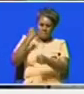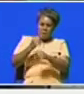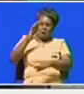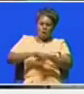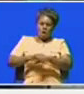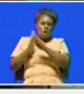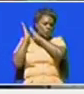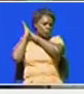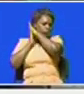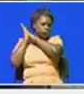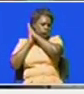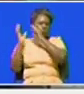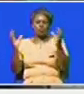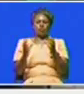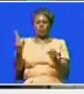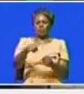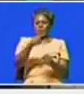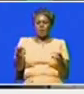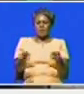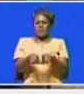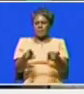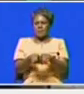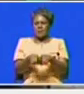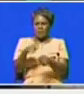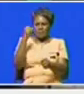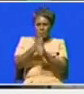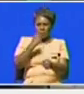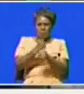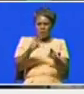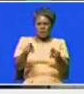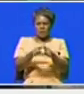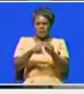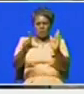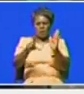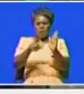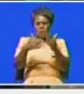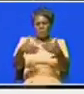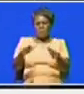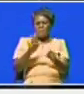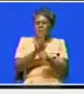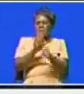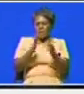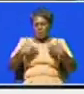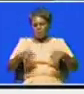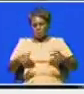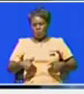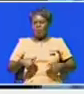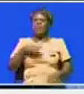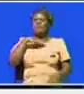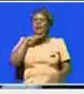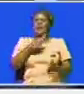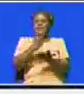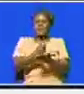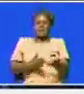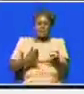the outlawed sect. But with the bloody operation came the loss of lives of tens of young people, with some